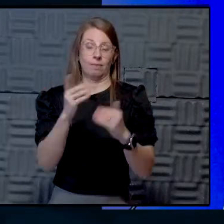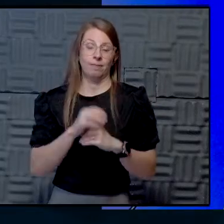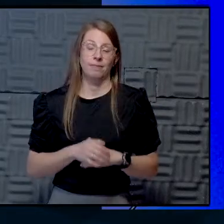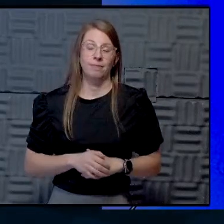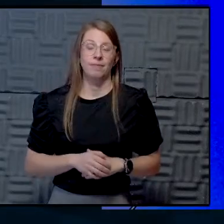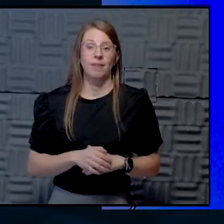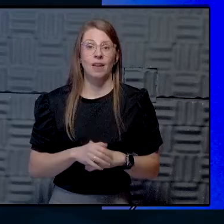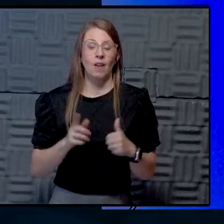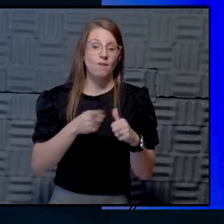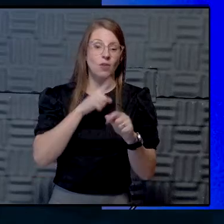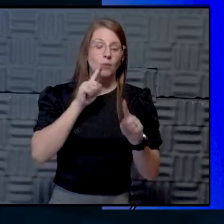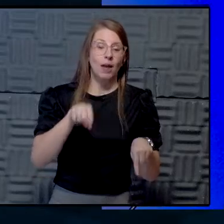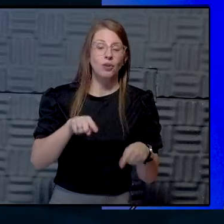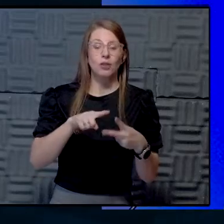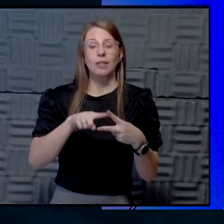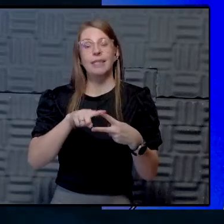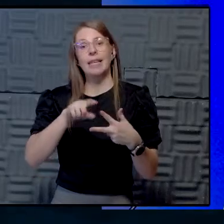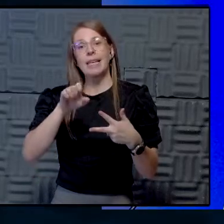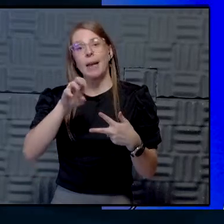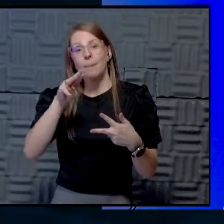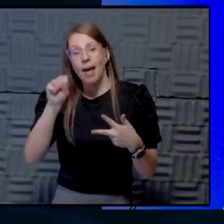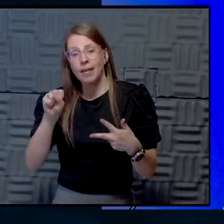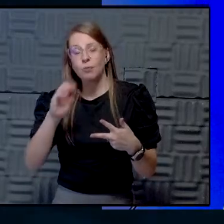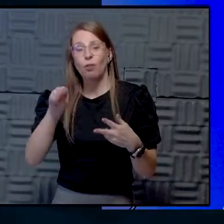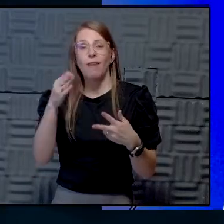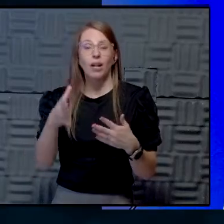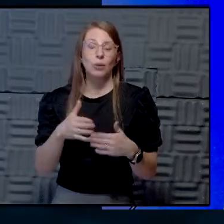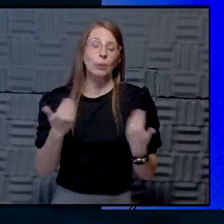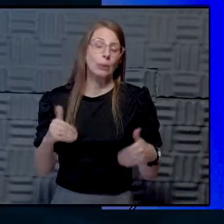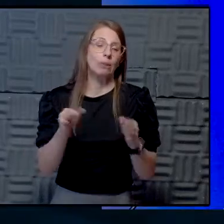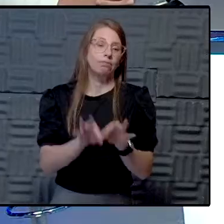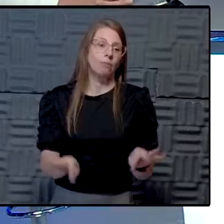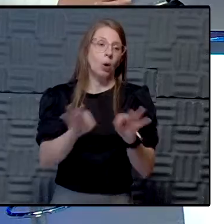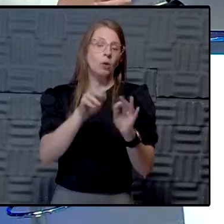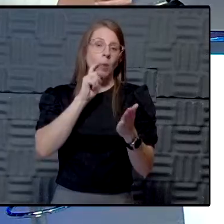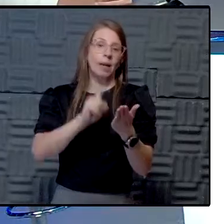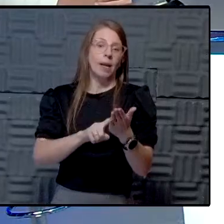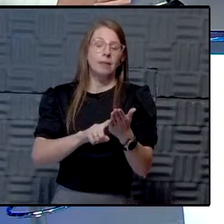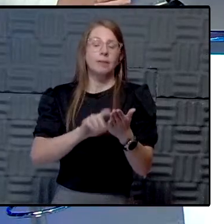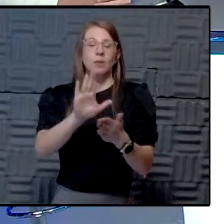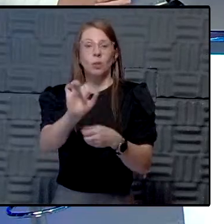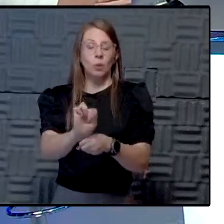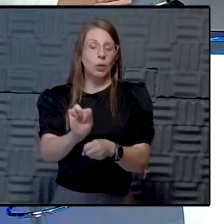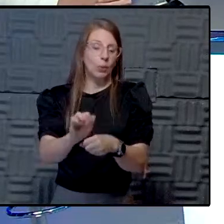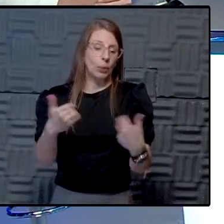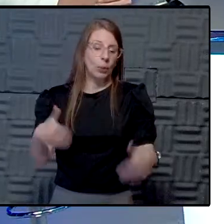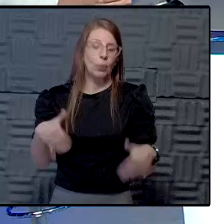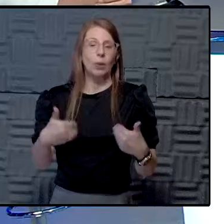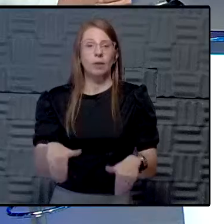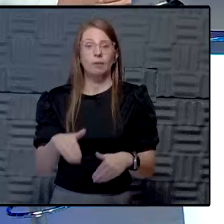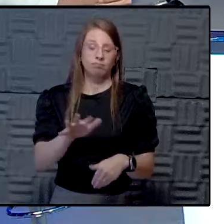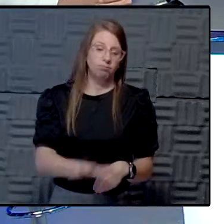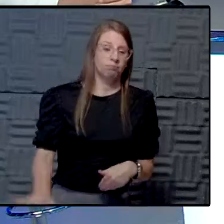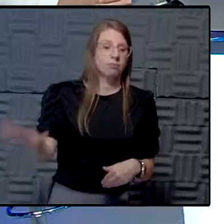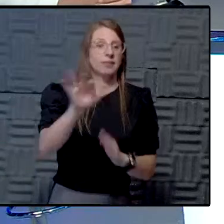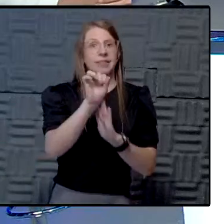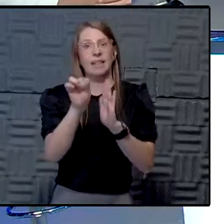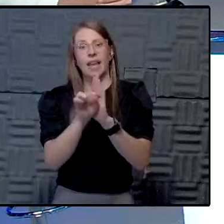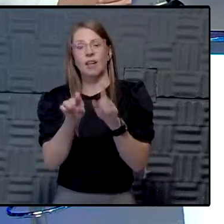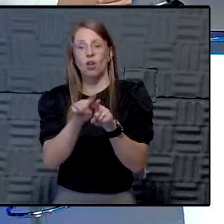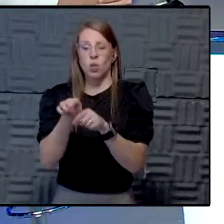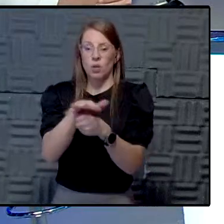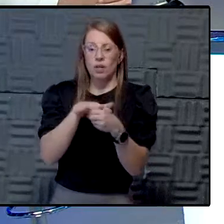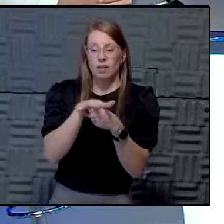first responders, EMS providers. What an important thing just to recognize the great work of our EMS teams throughout our state and region